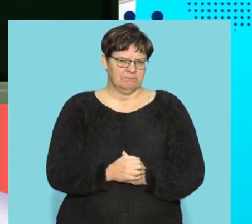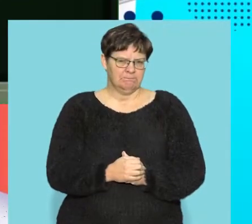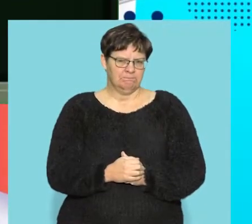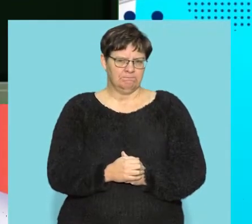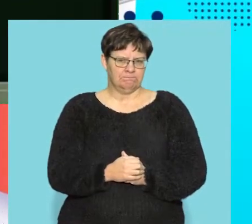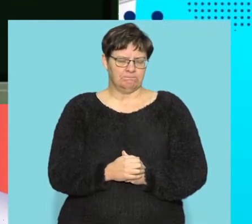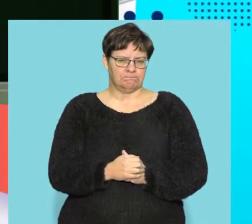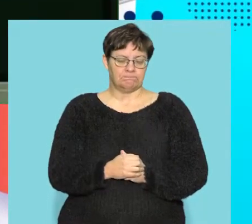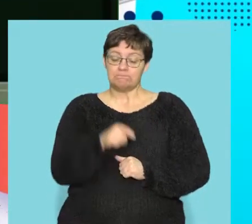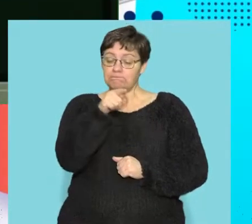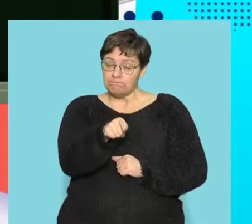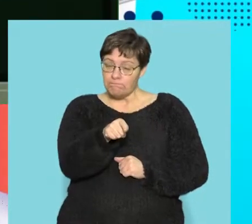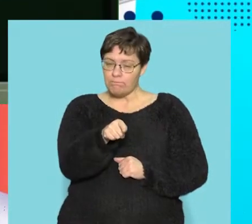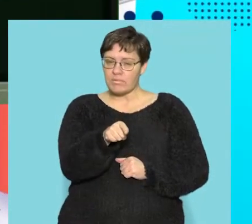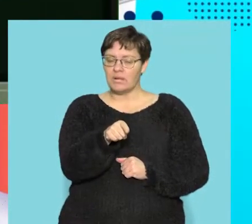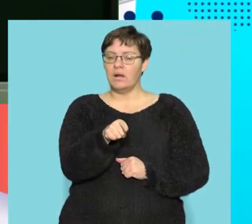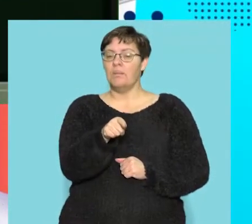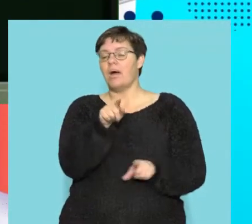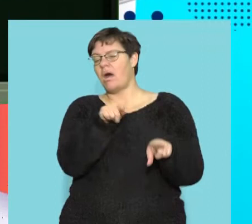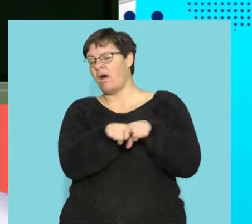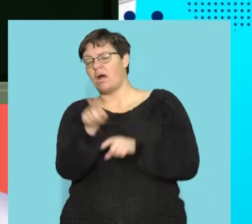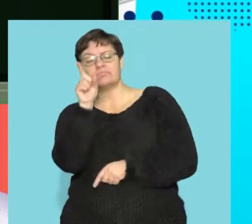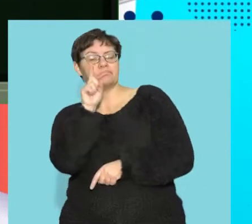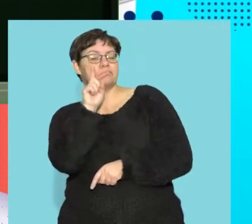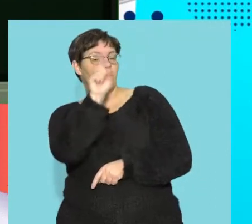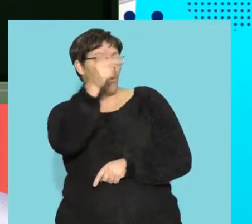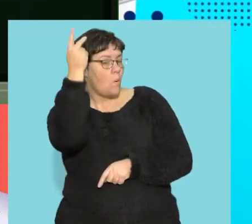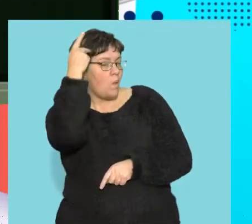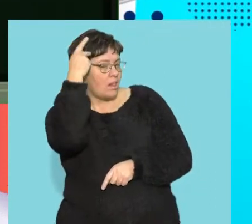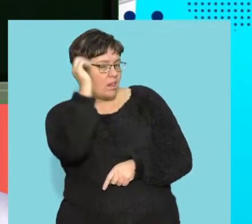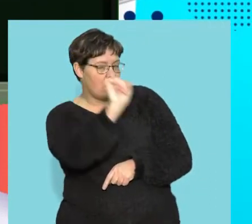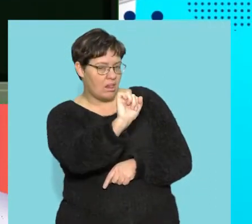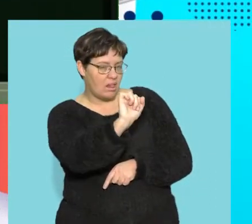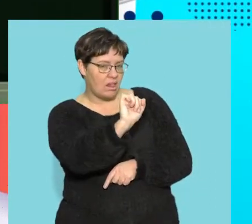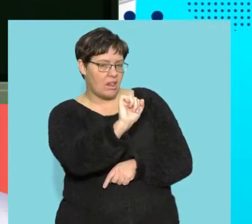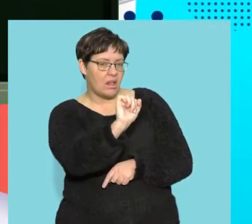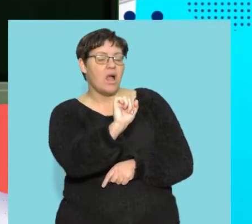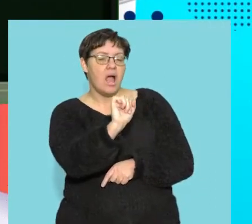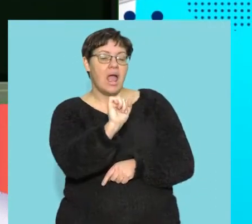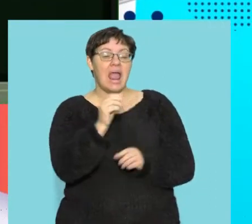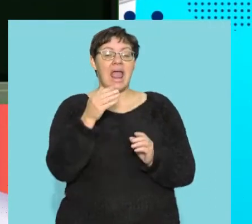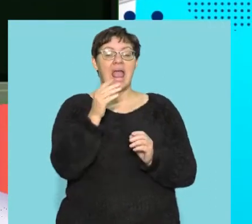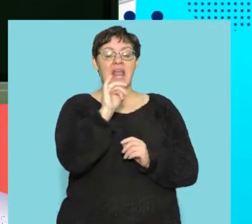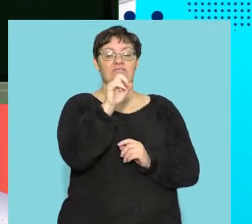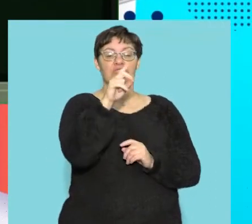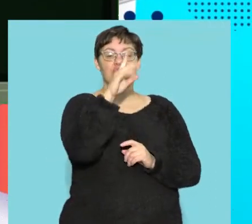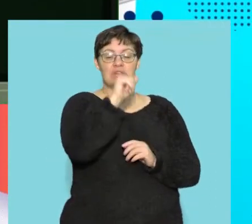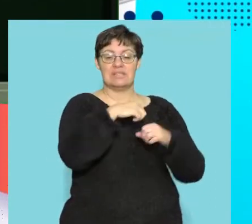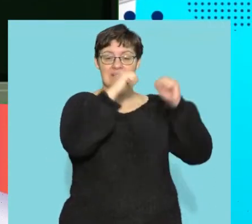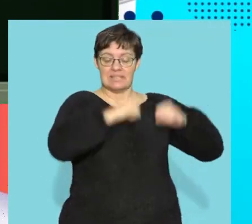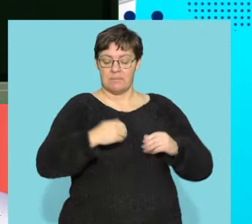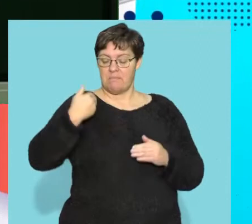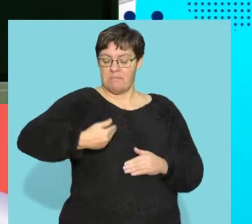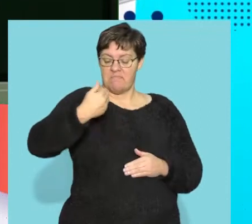This adjustment is testing your knowledge of the periodic inventory system. Can you see? how